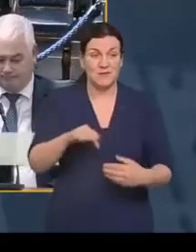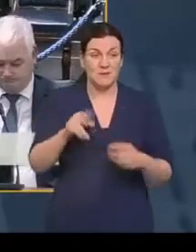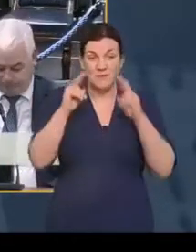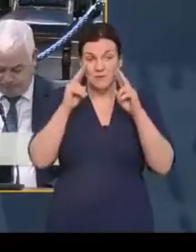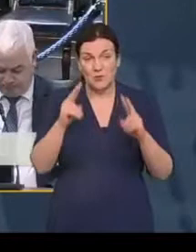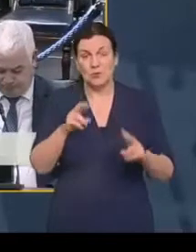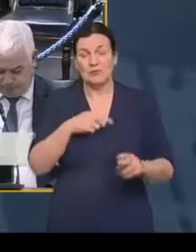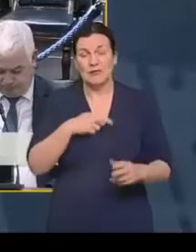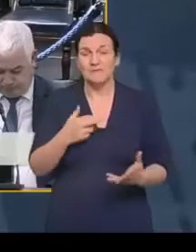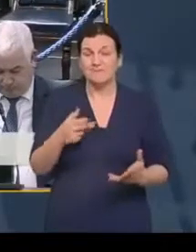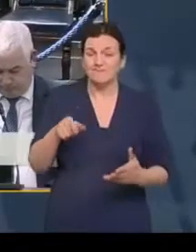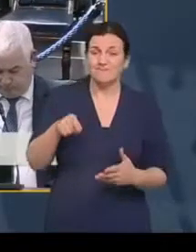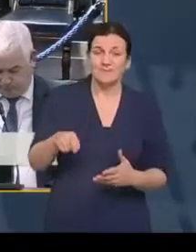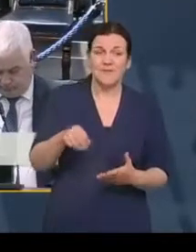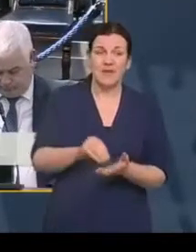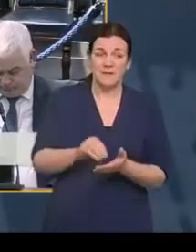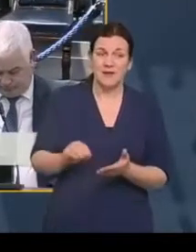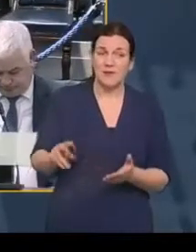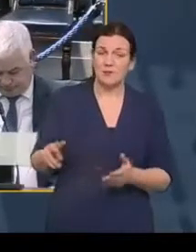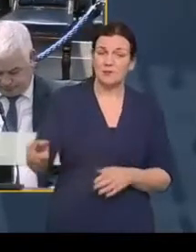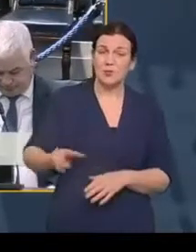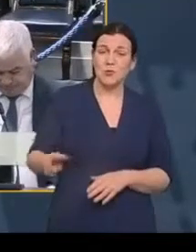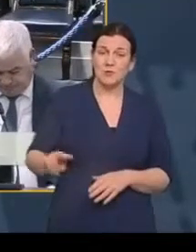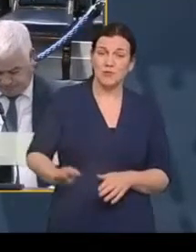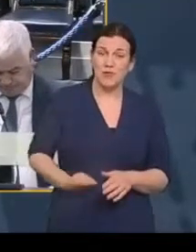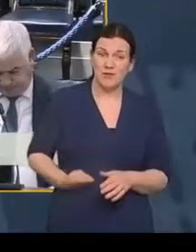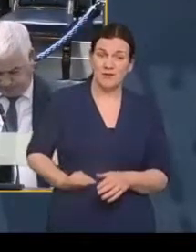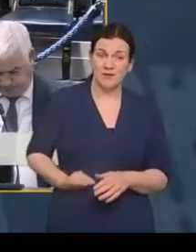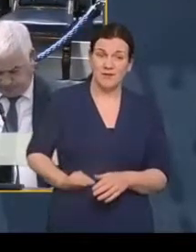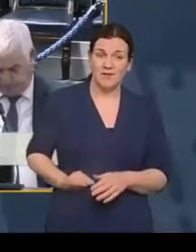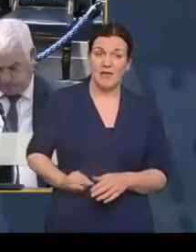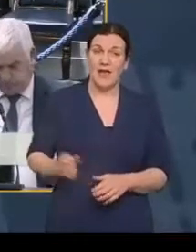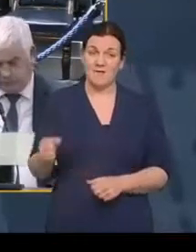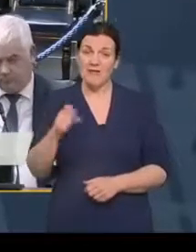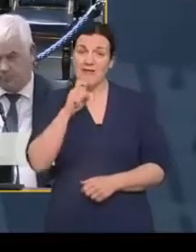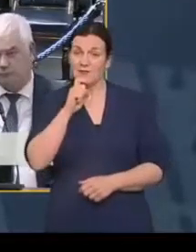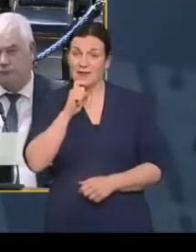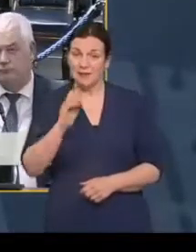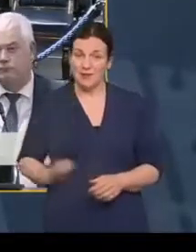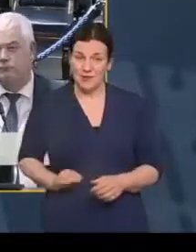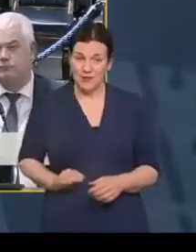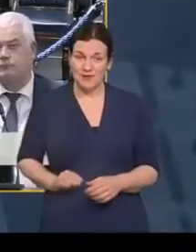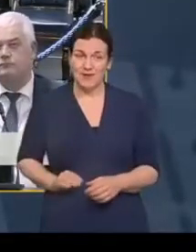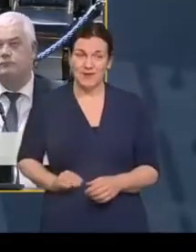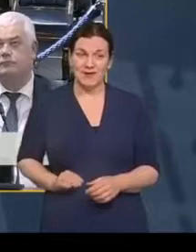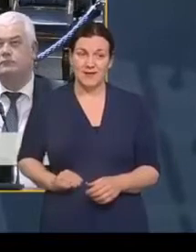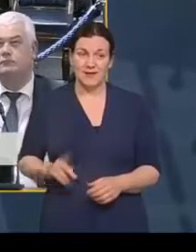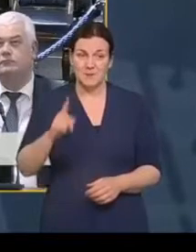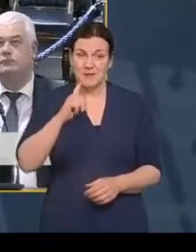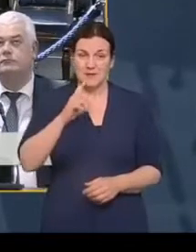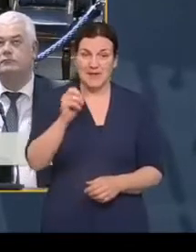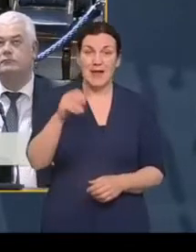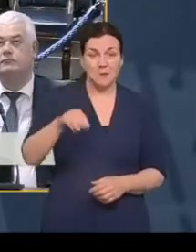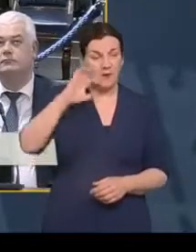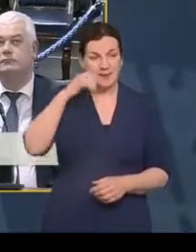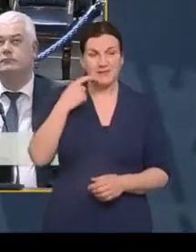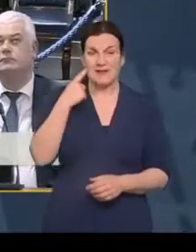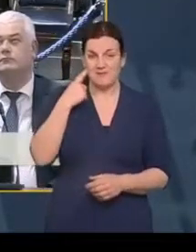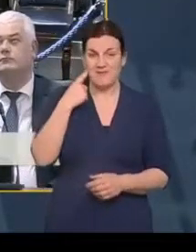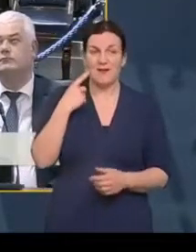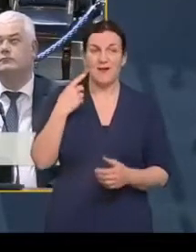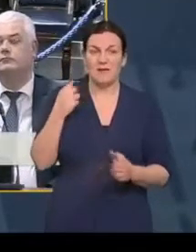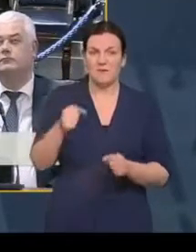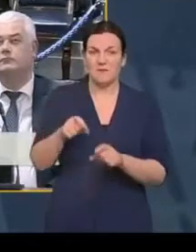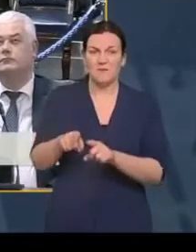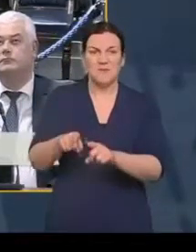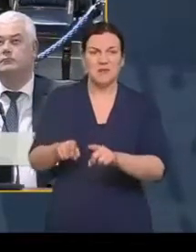suppose, from the point of view of he having a twin brother who is hearing, and yet Callum, because he is